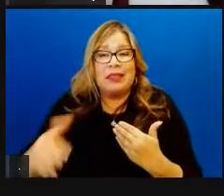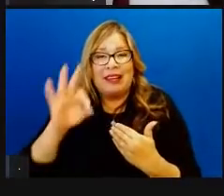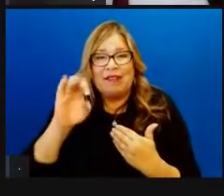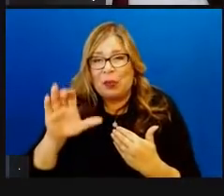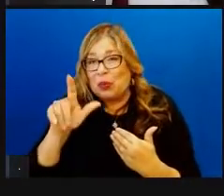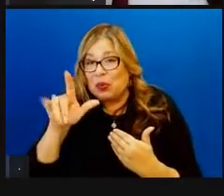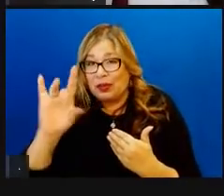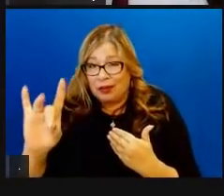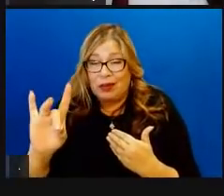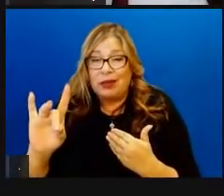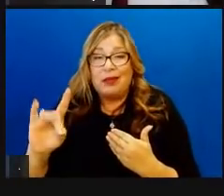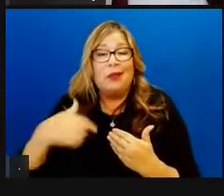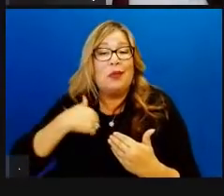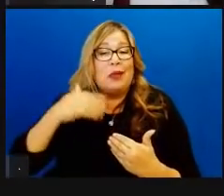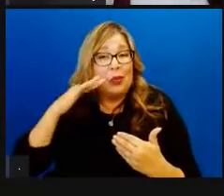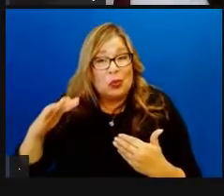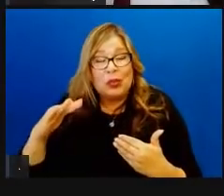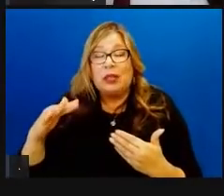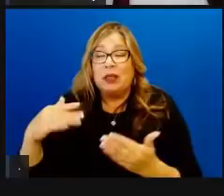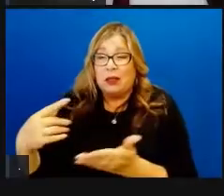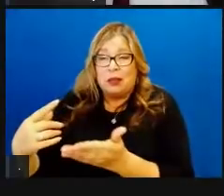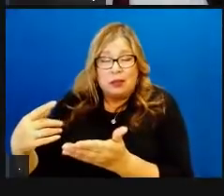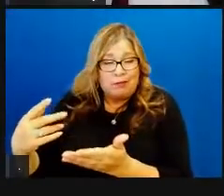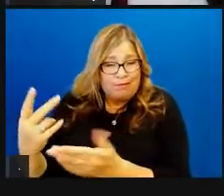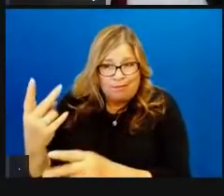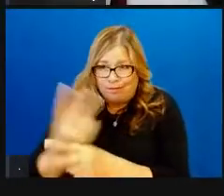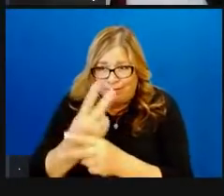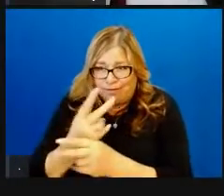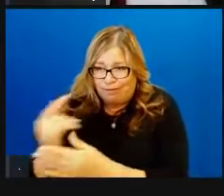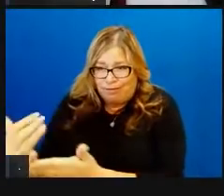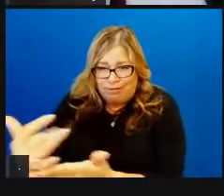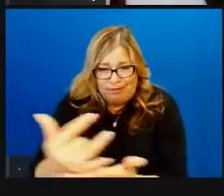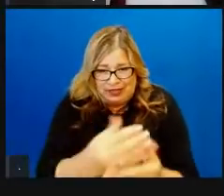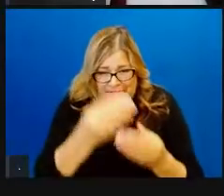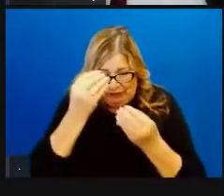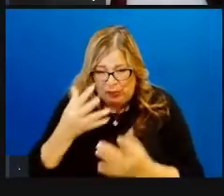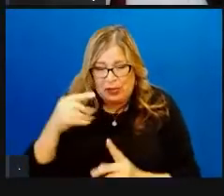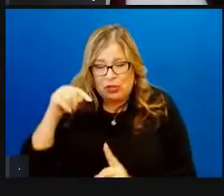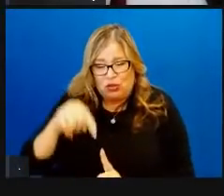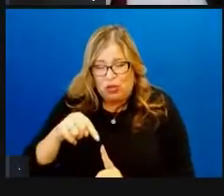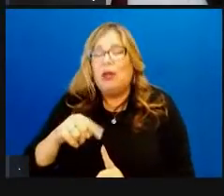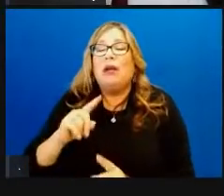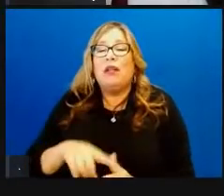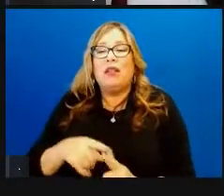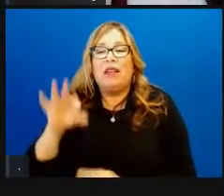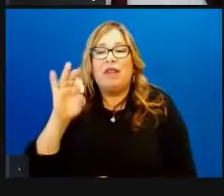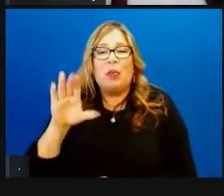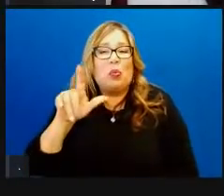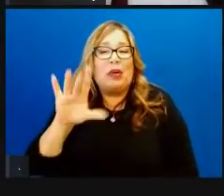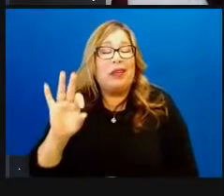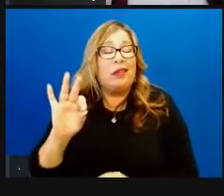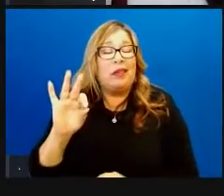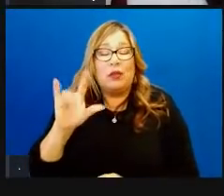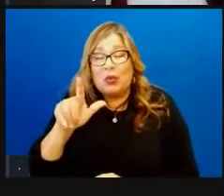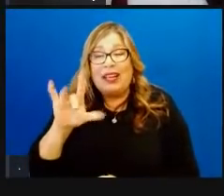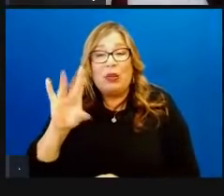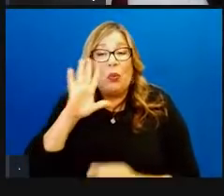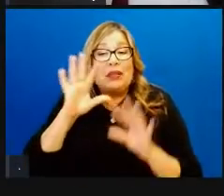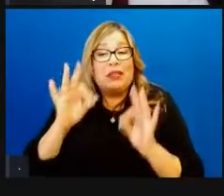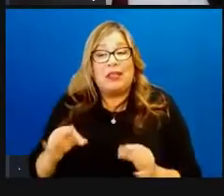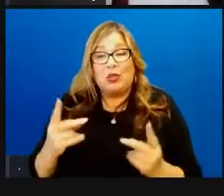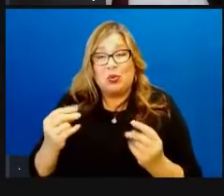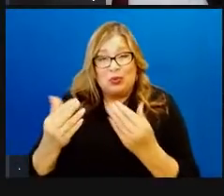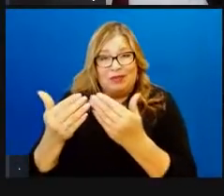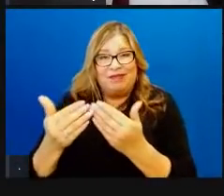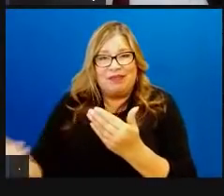together again, having assessed and reassessed the information to make an announcement as to where we will go moving